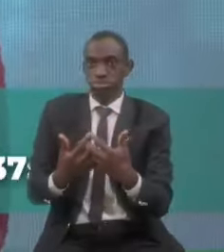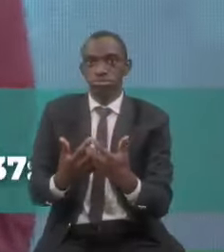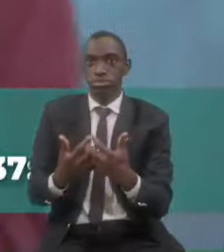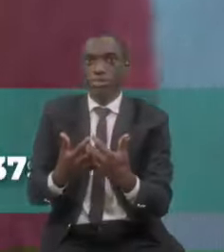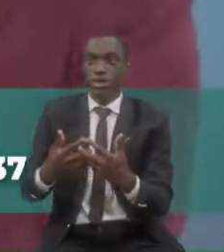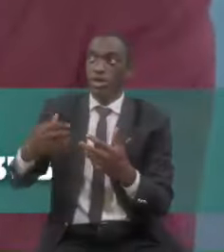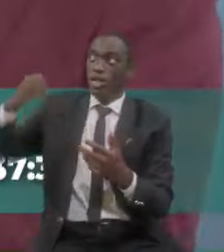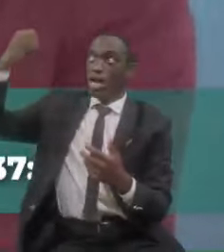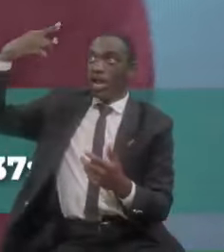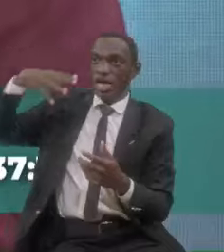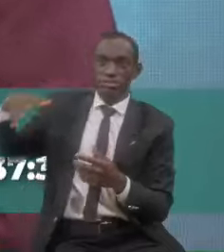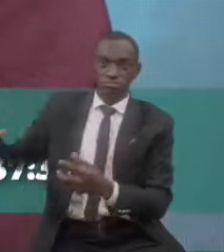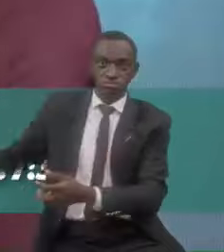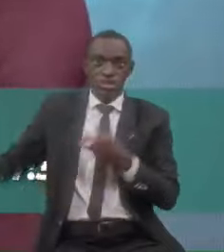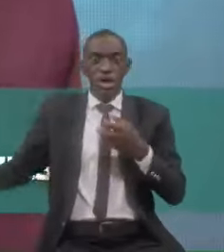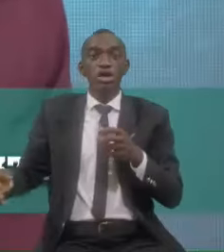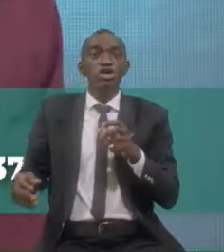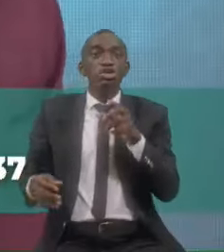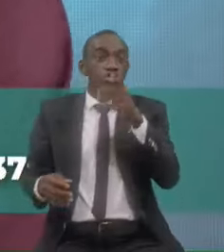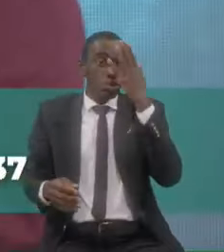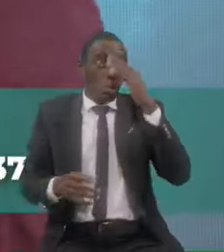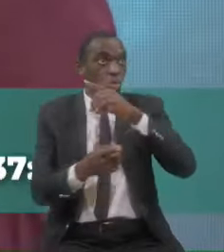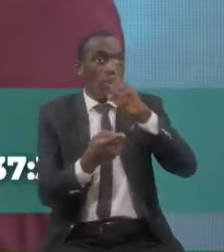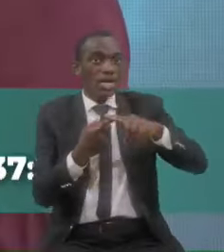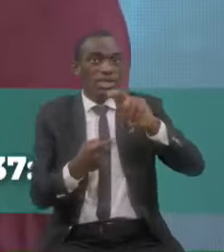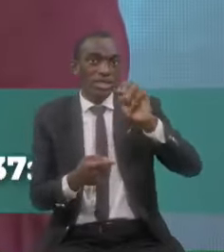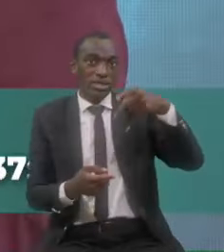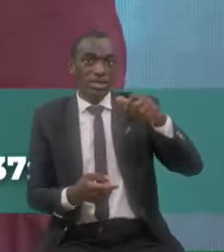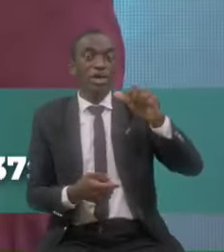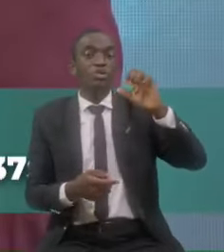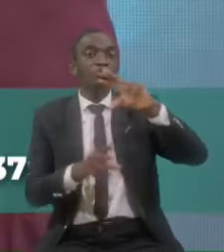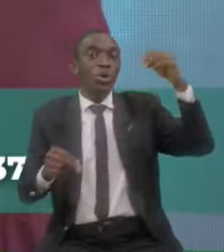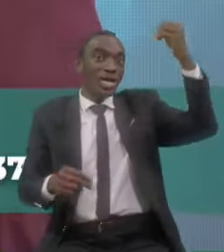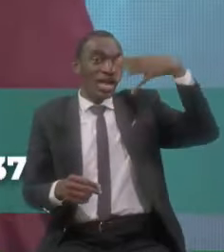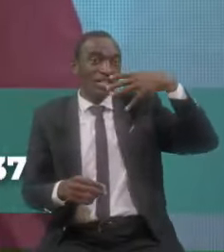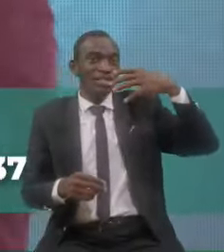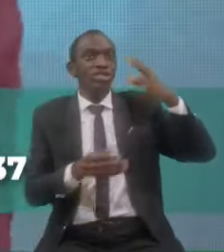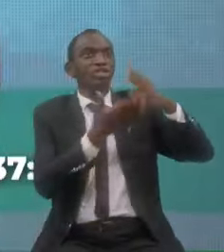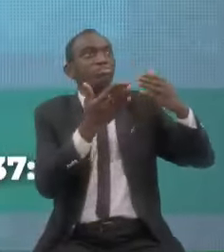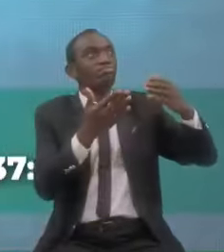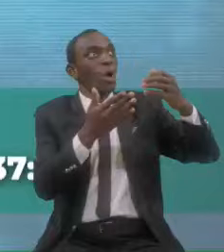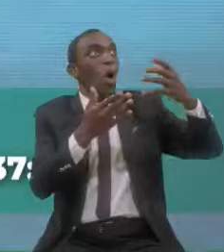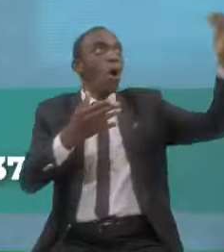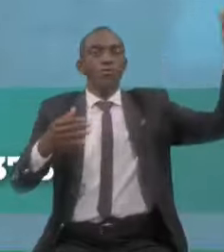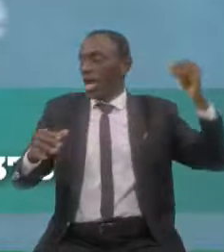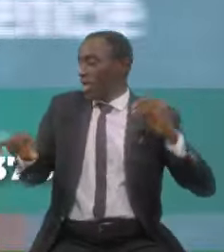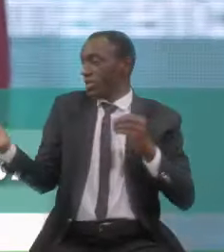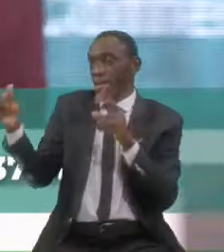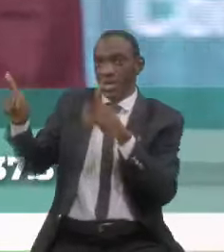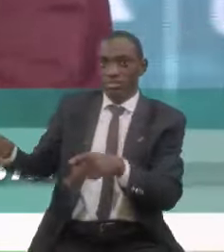light, somebody goes there and he puts on the generator. Sometimes in the